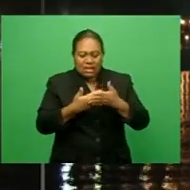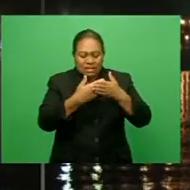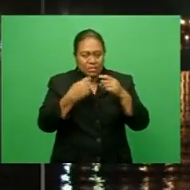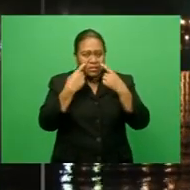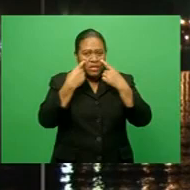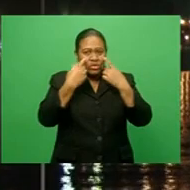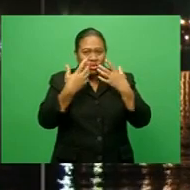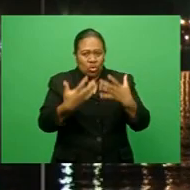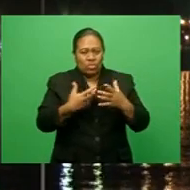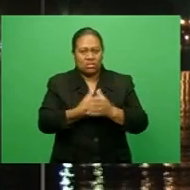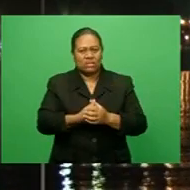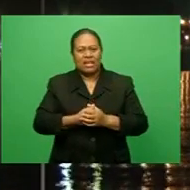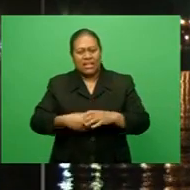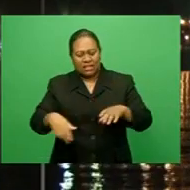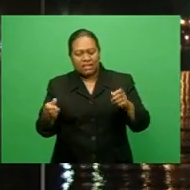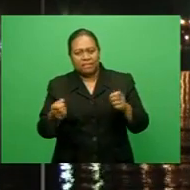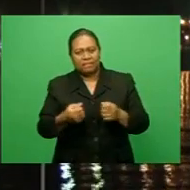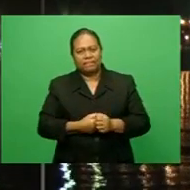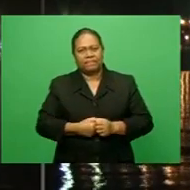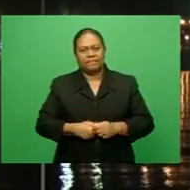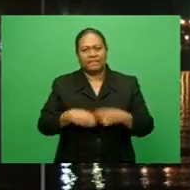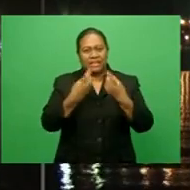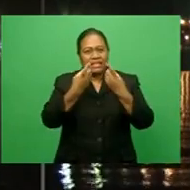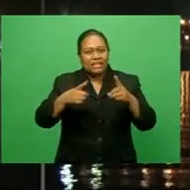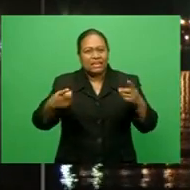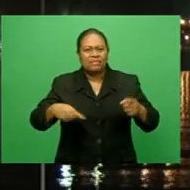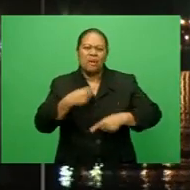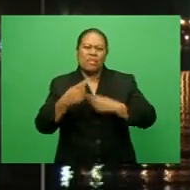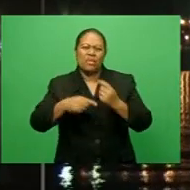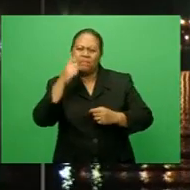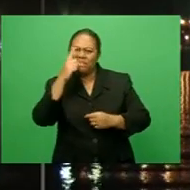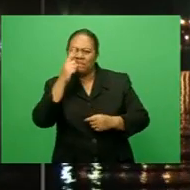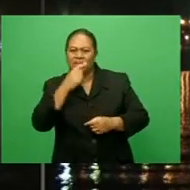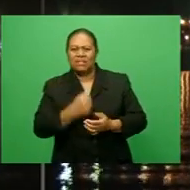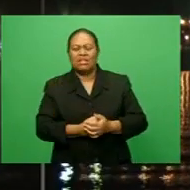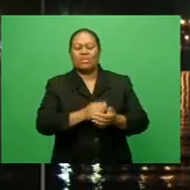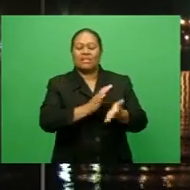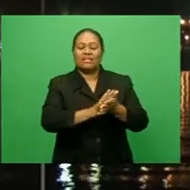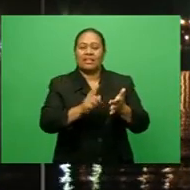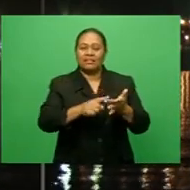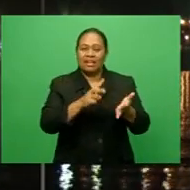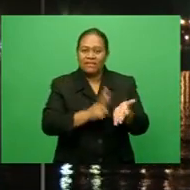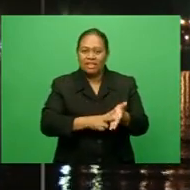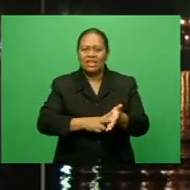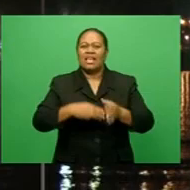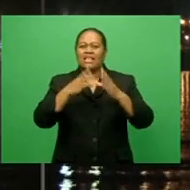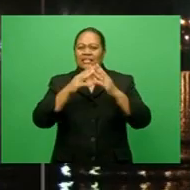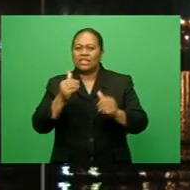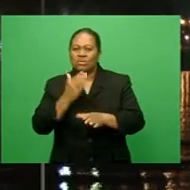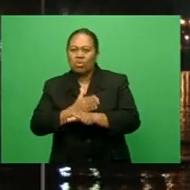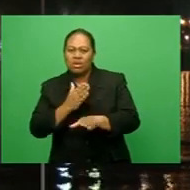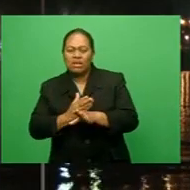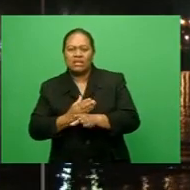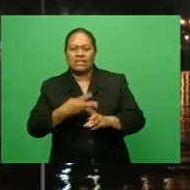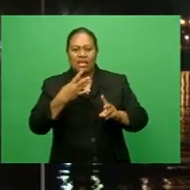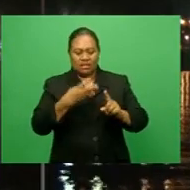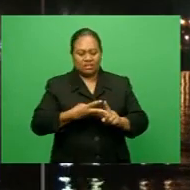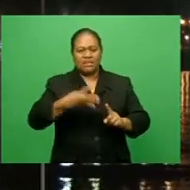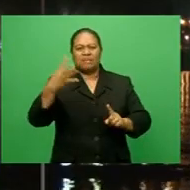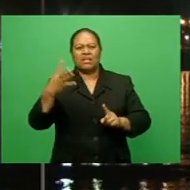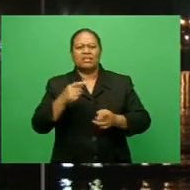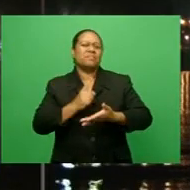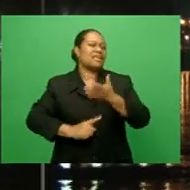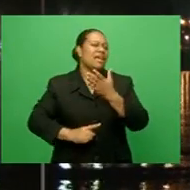and discrimination against people with HIV, sex workers and the LGBTQI community is still a pressing issue